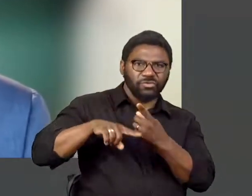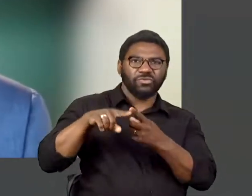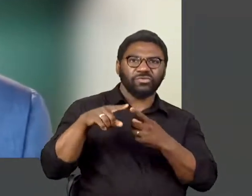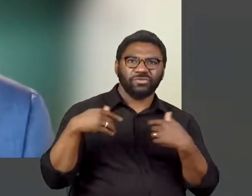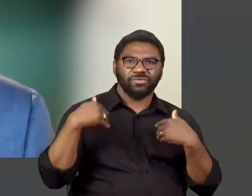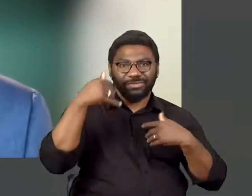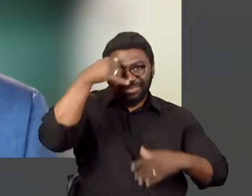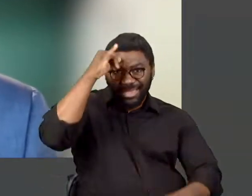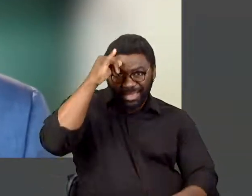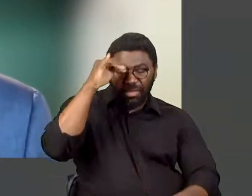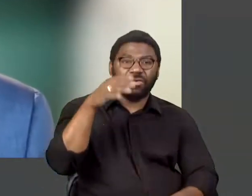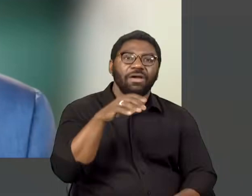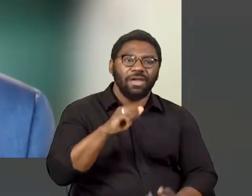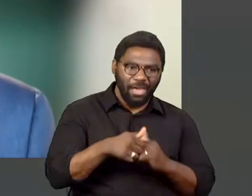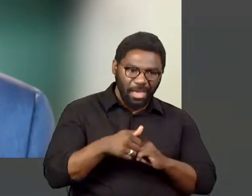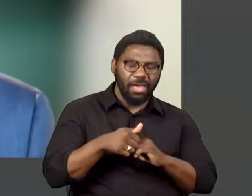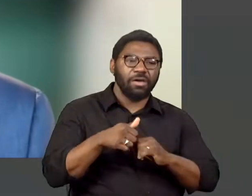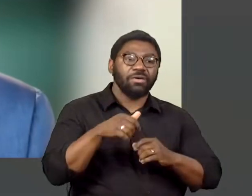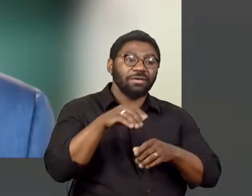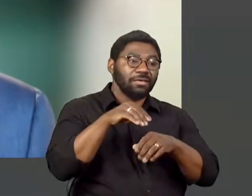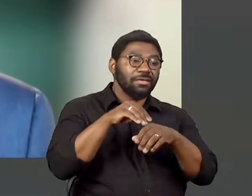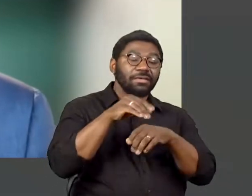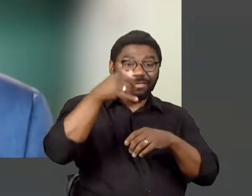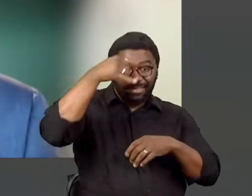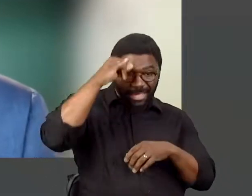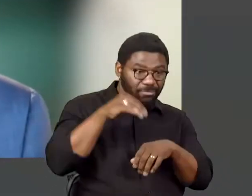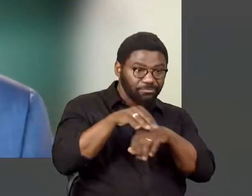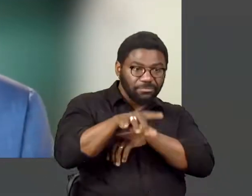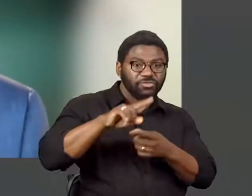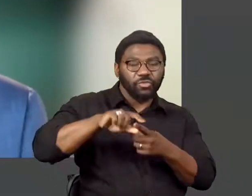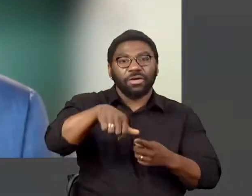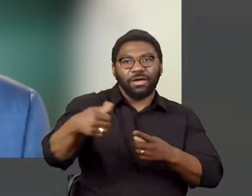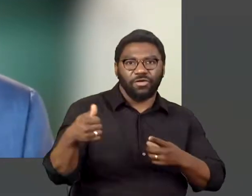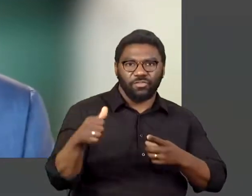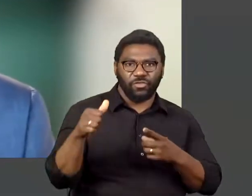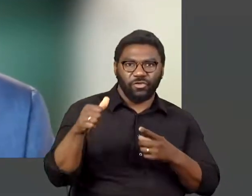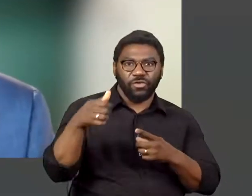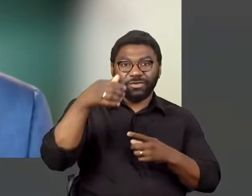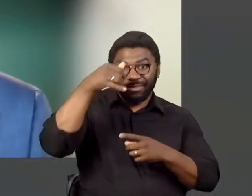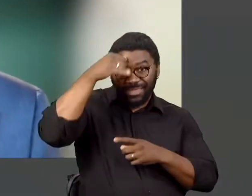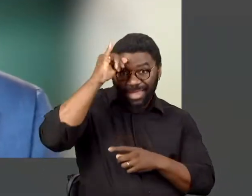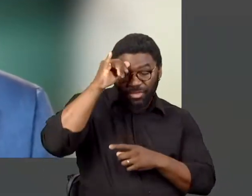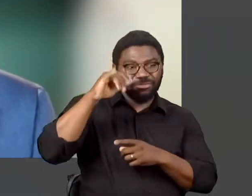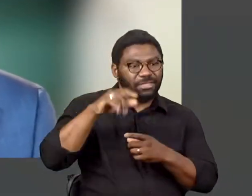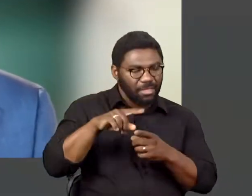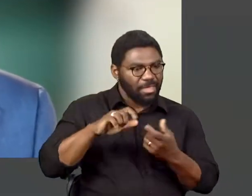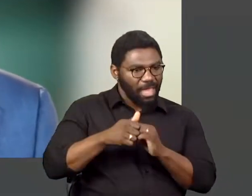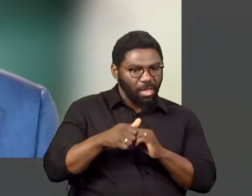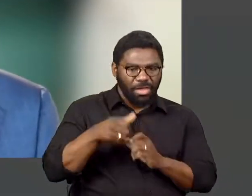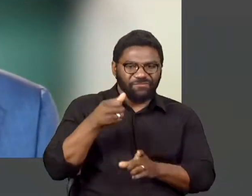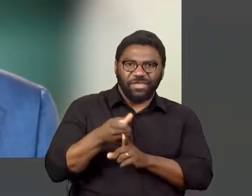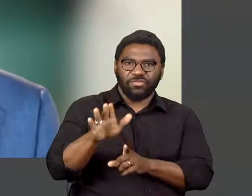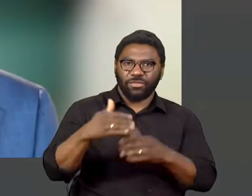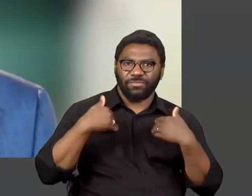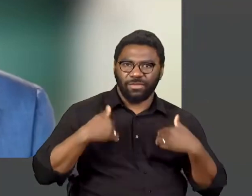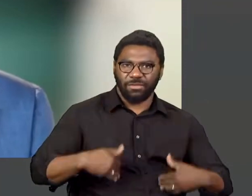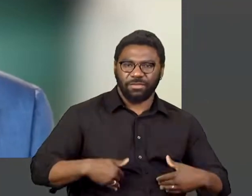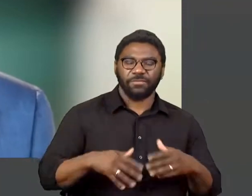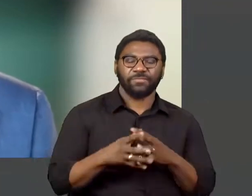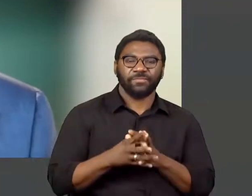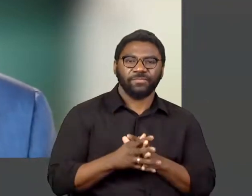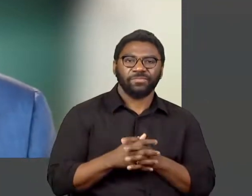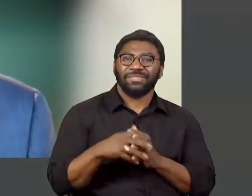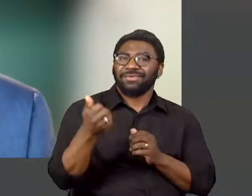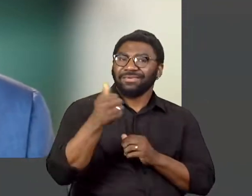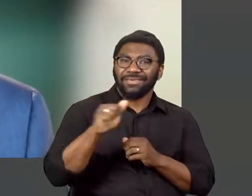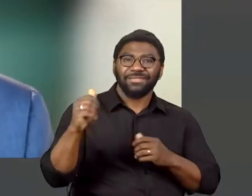herds of cows, and how H5N1 affects cows that do get sick. While any new disease of cattle is